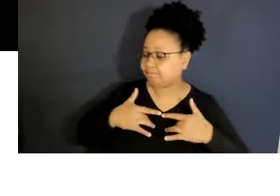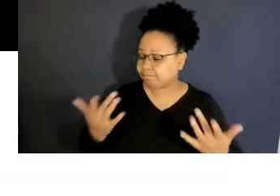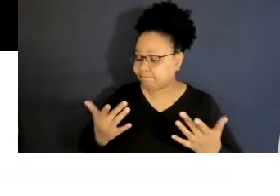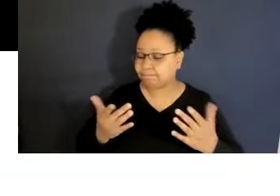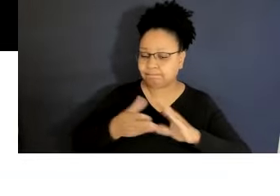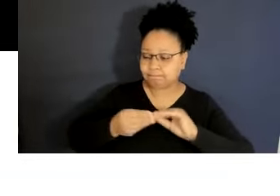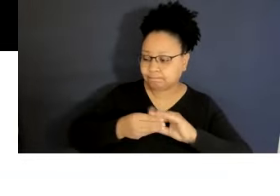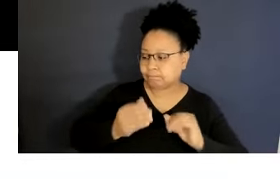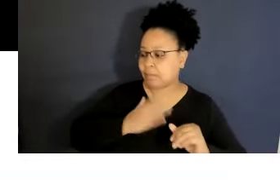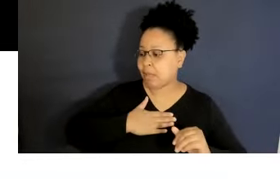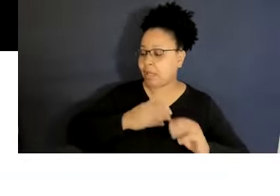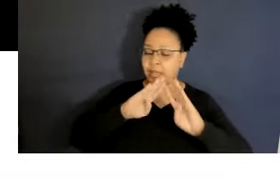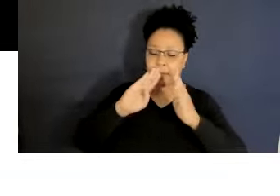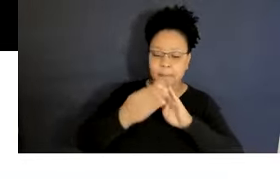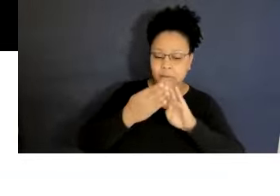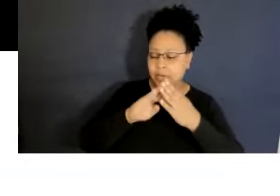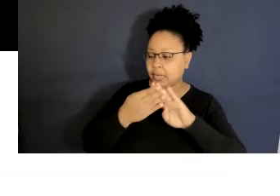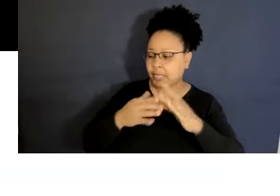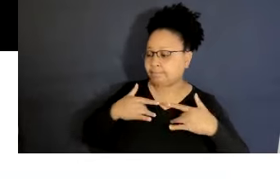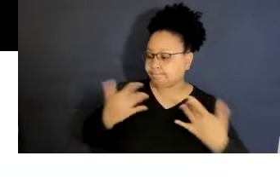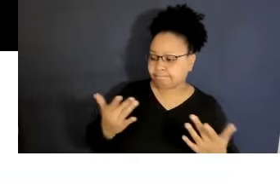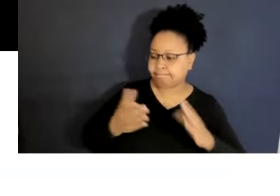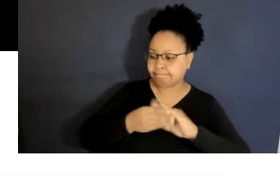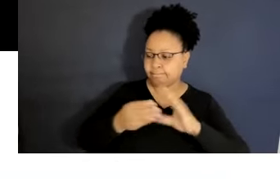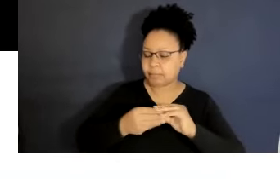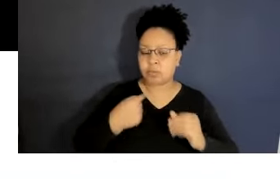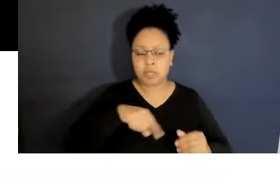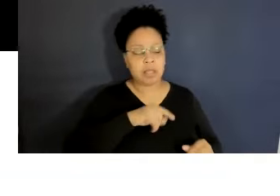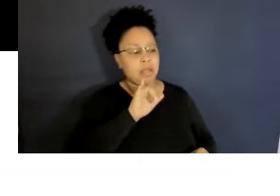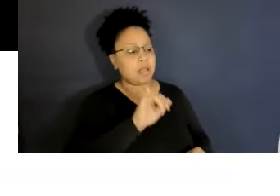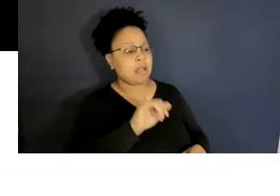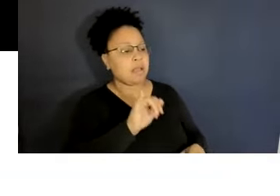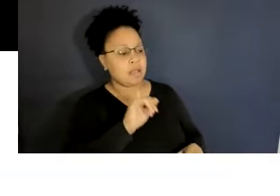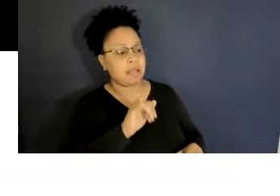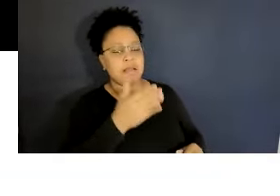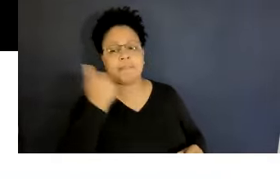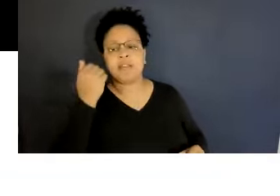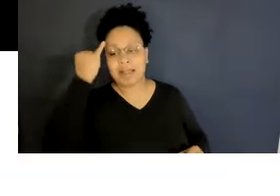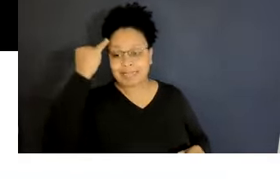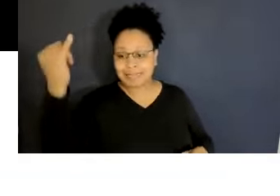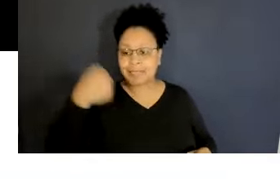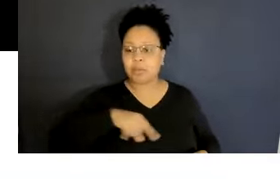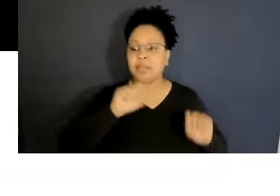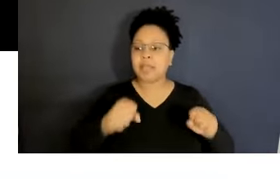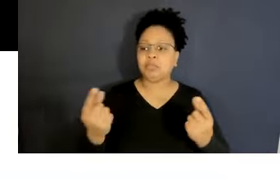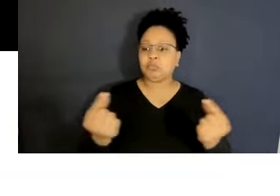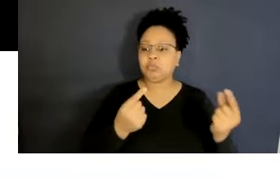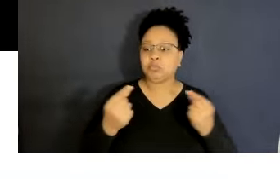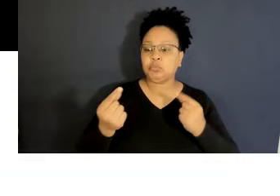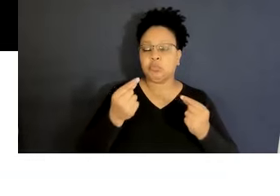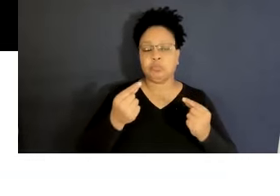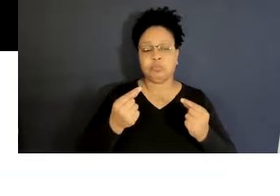in their communities. And that helps us get a better idea of what we can do as